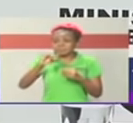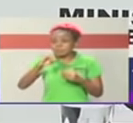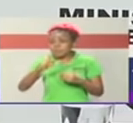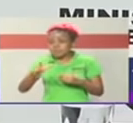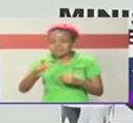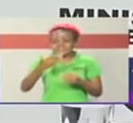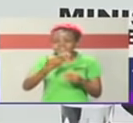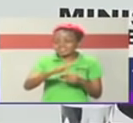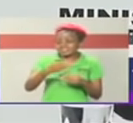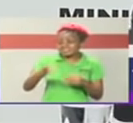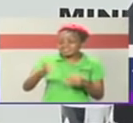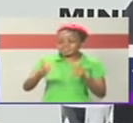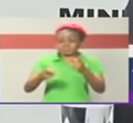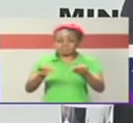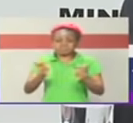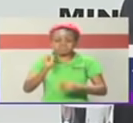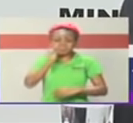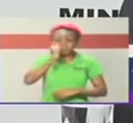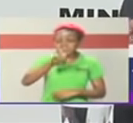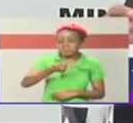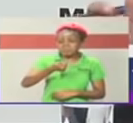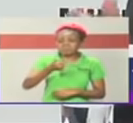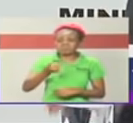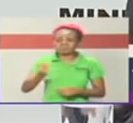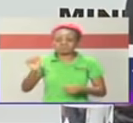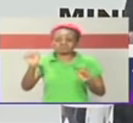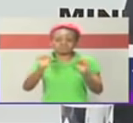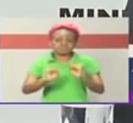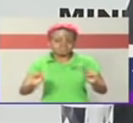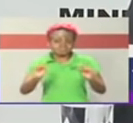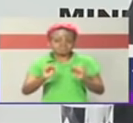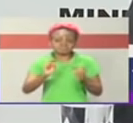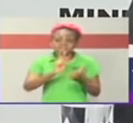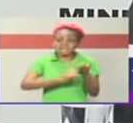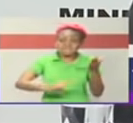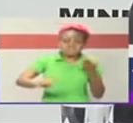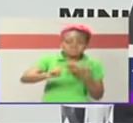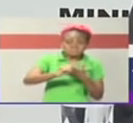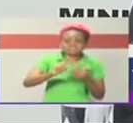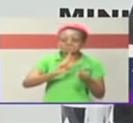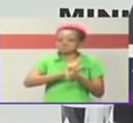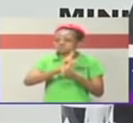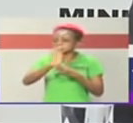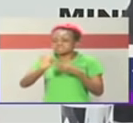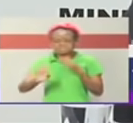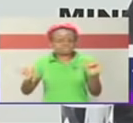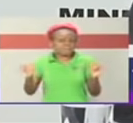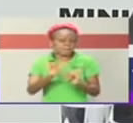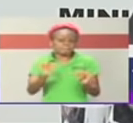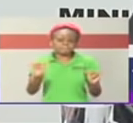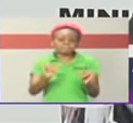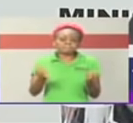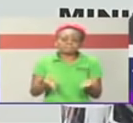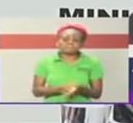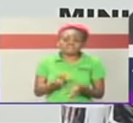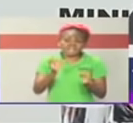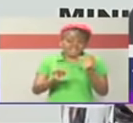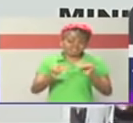tomorrow, Saturday, and next weekend. So if we continue doing